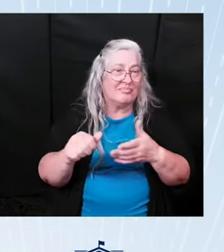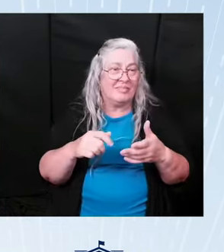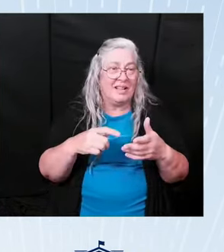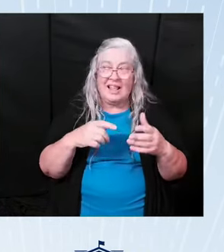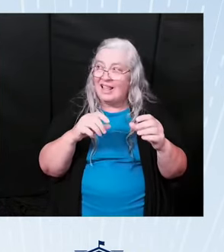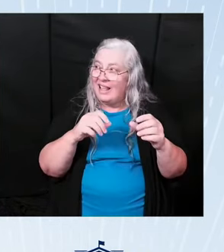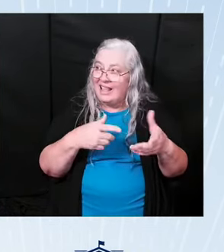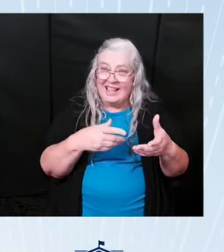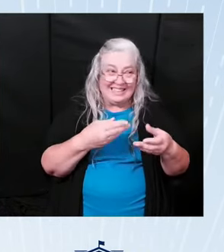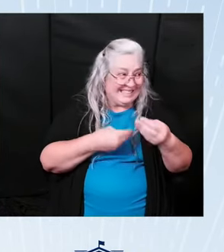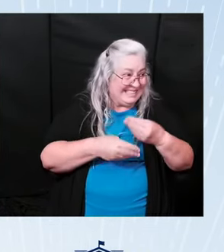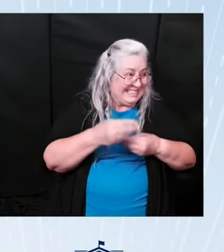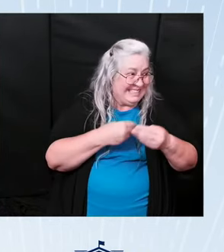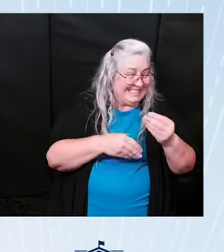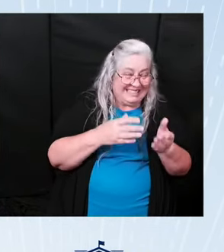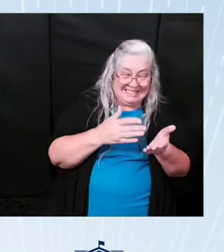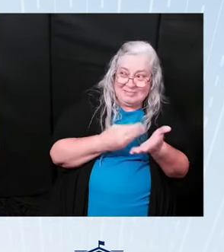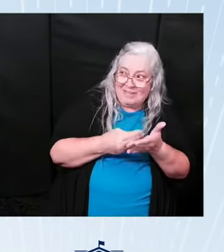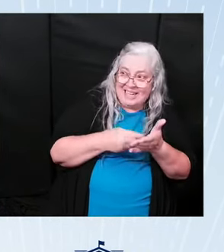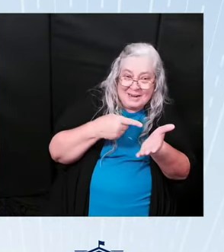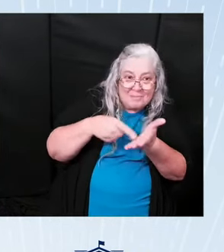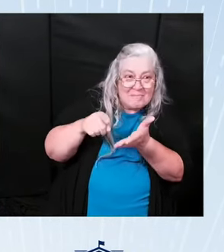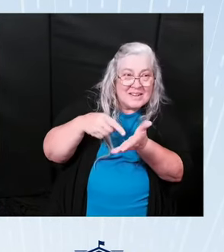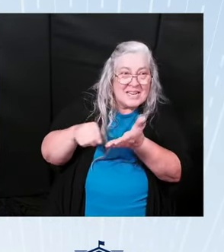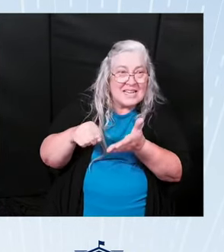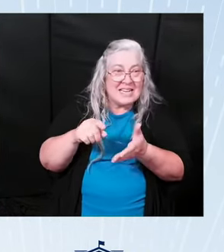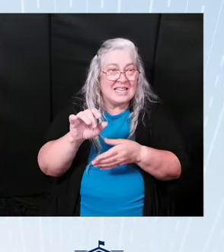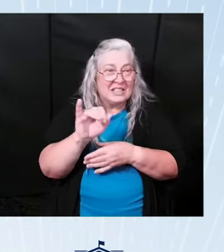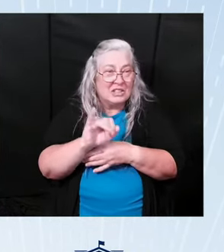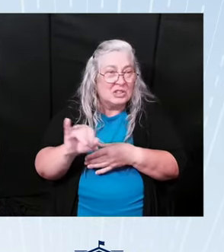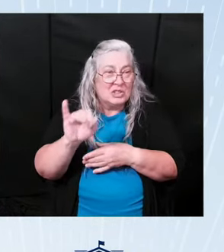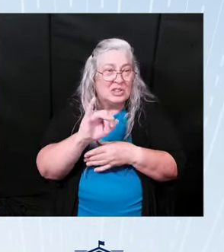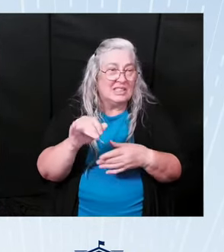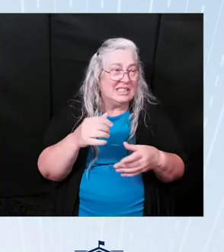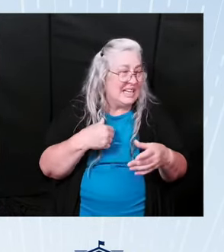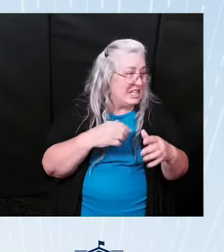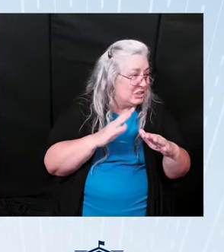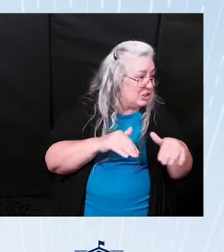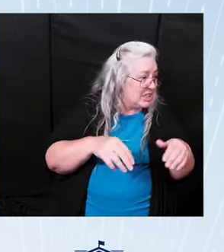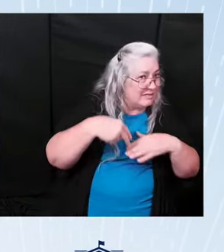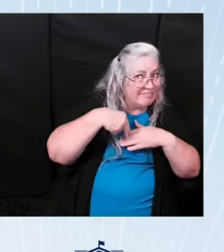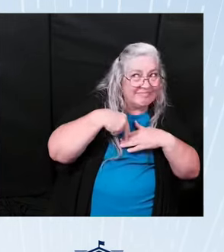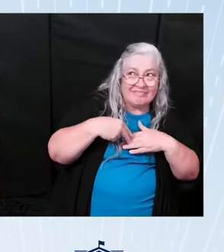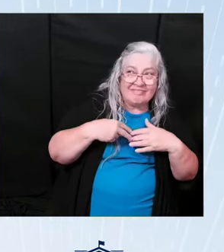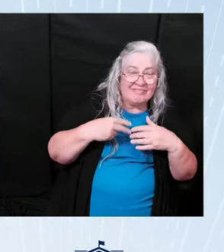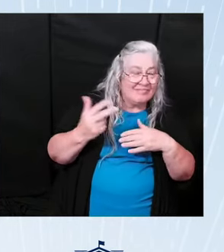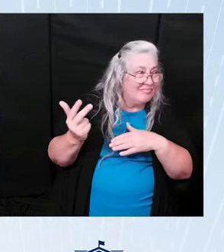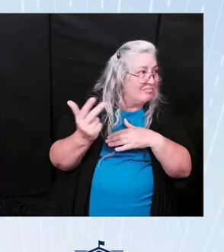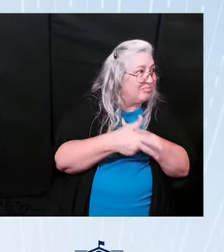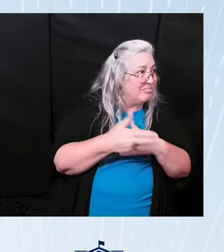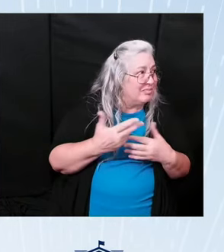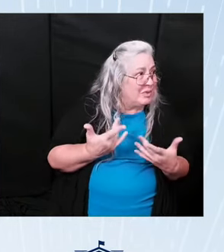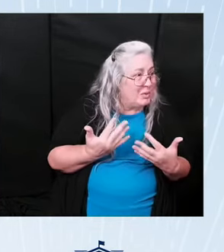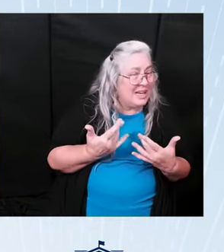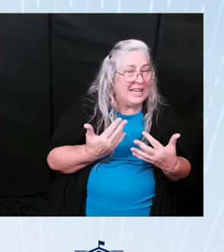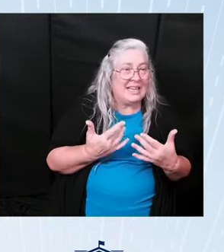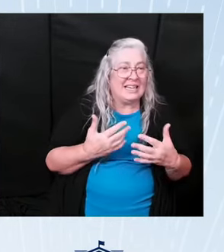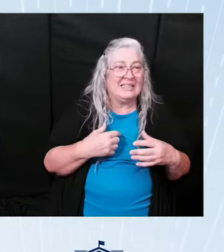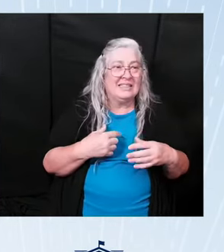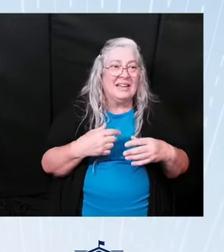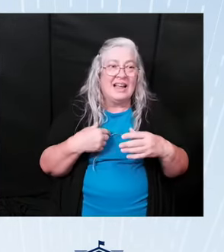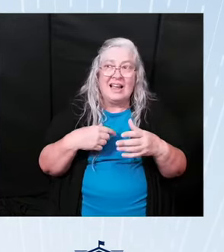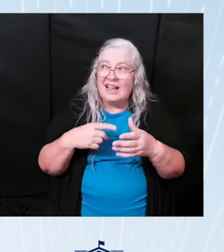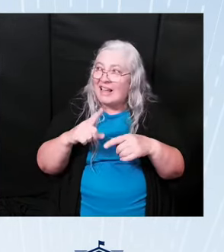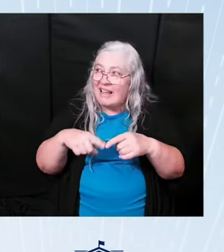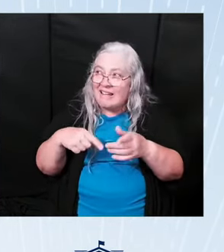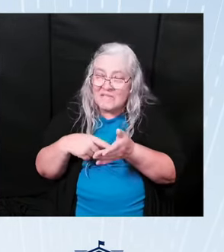problem. We owe it to our fellow Americans to help protect them from climate disasters and empower them to build a better future for